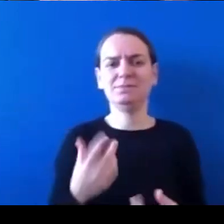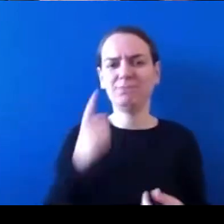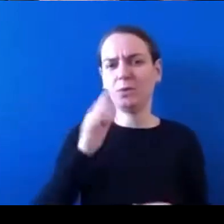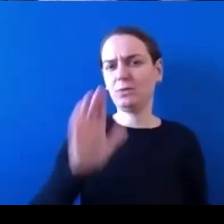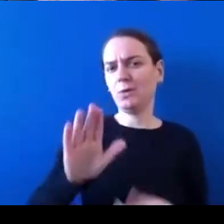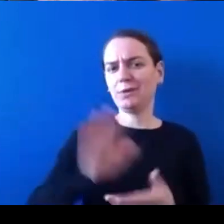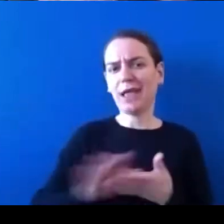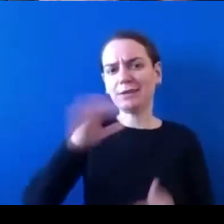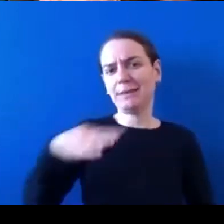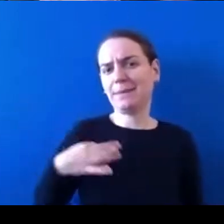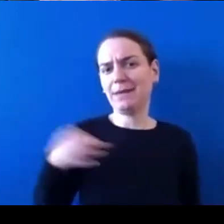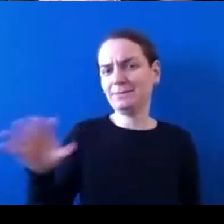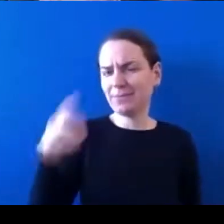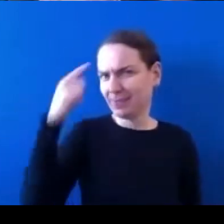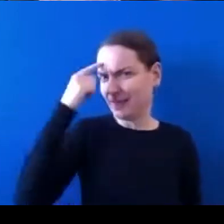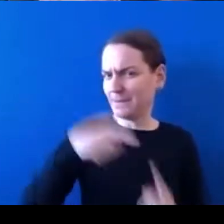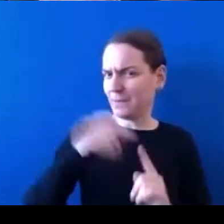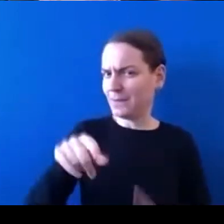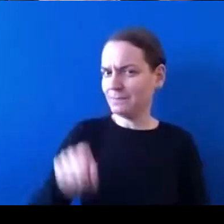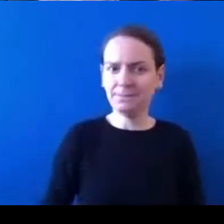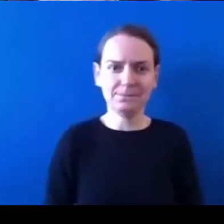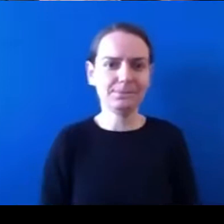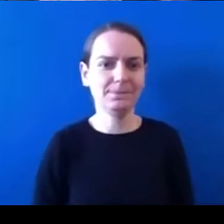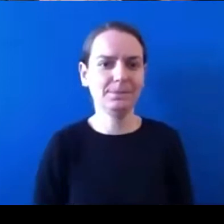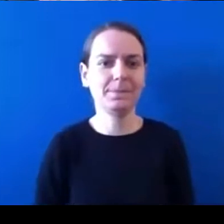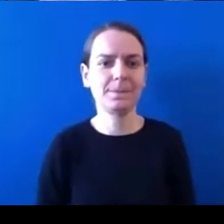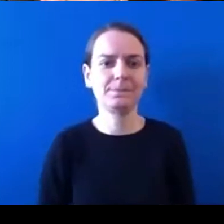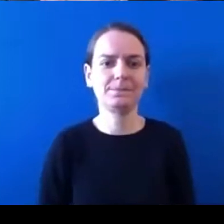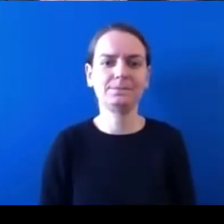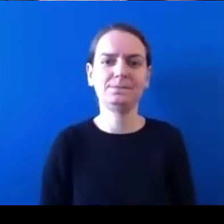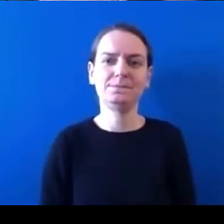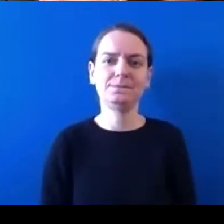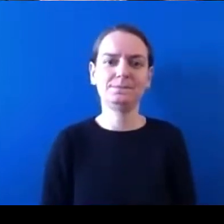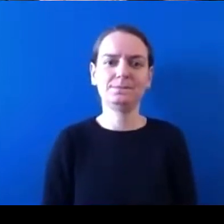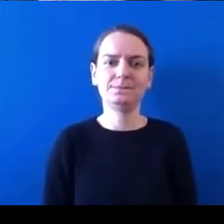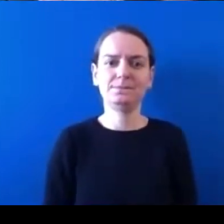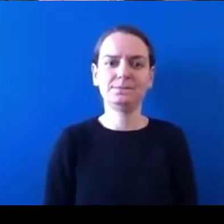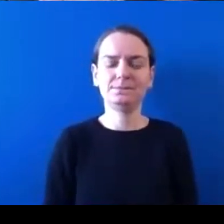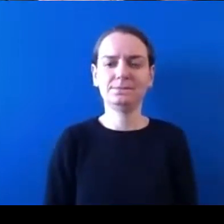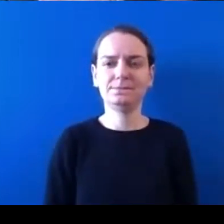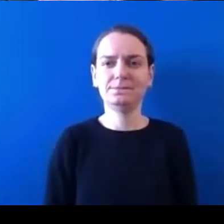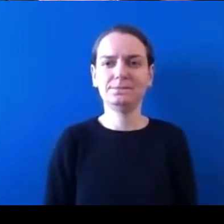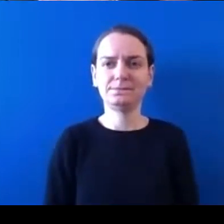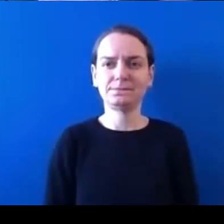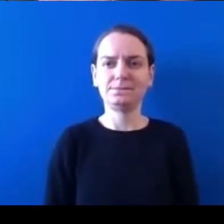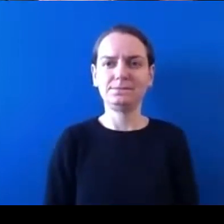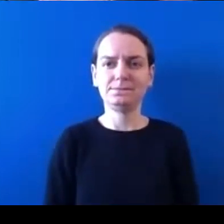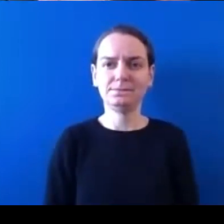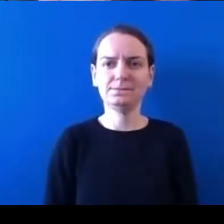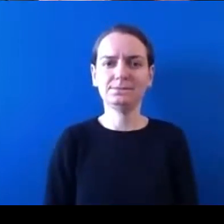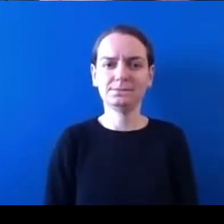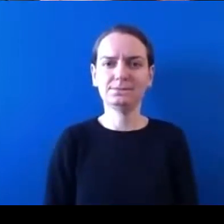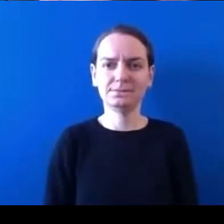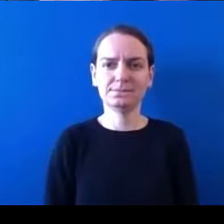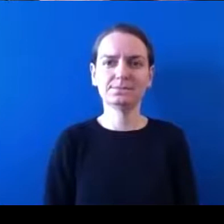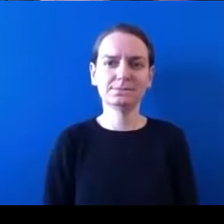skills if you're not used to traveling in an urban environment and crossing very busy, complex streets. That is something you should look